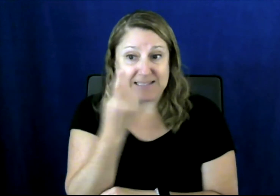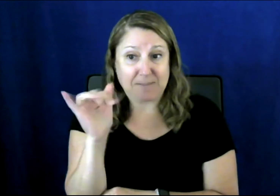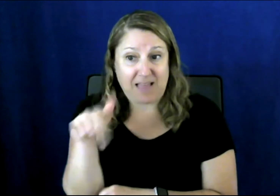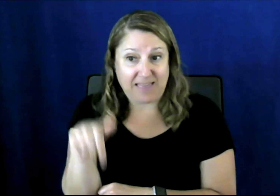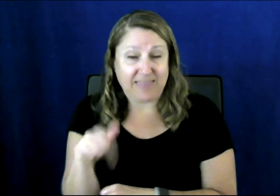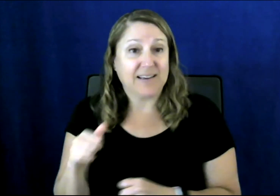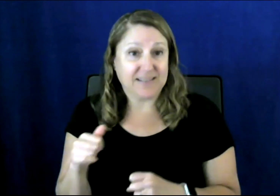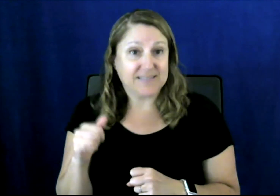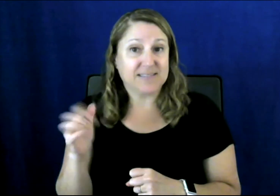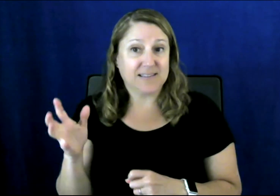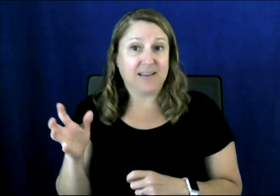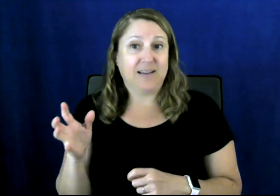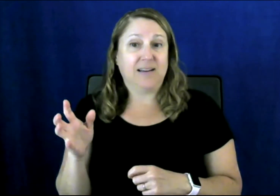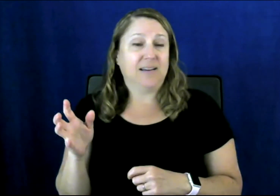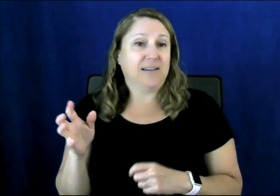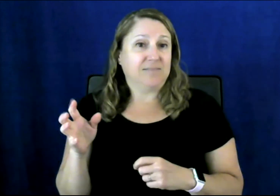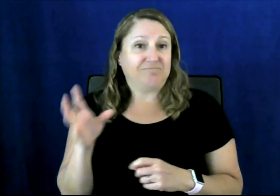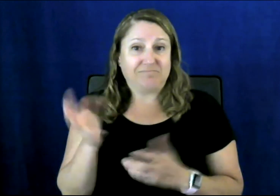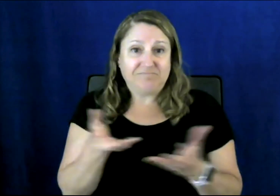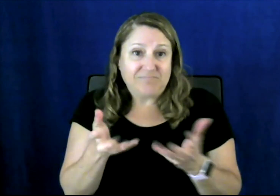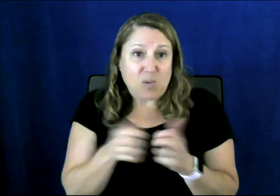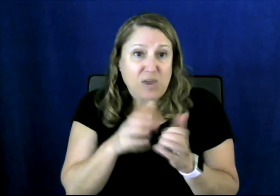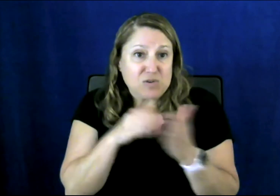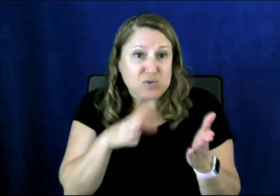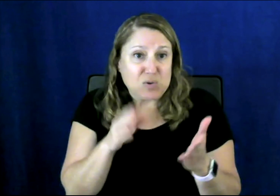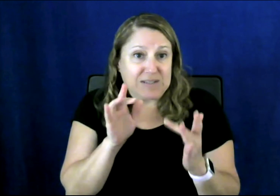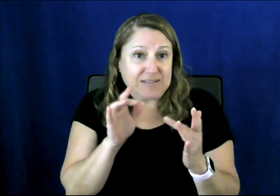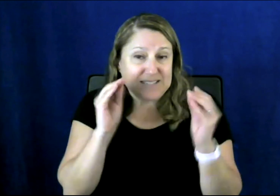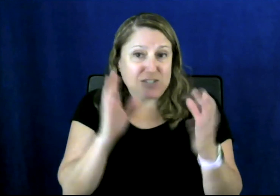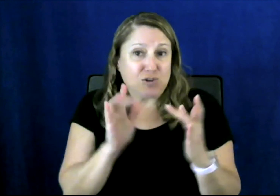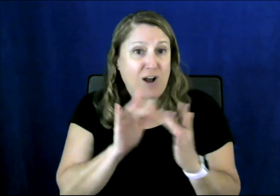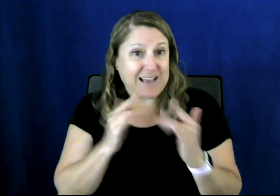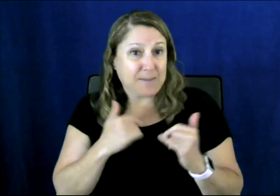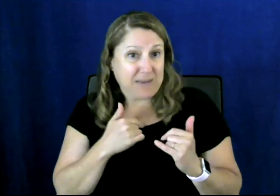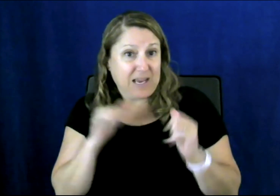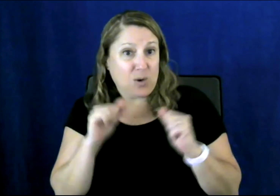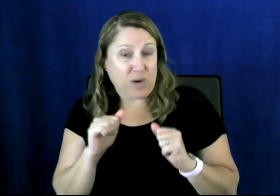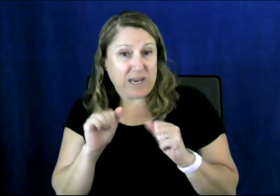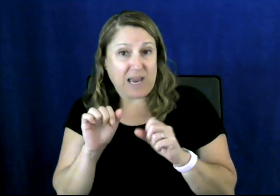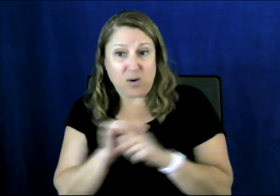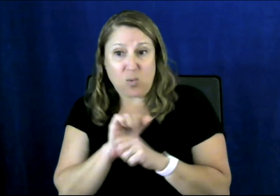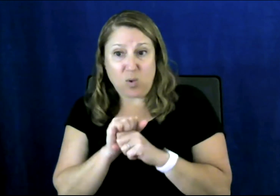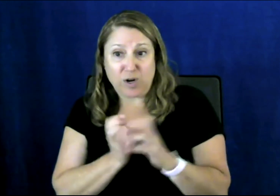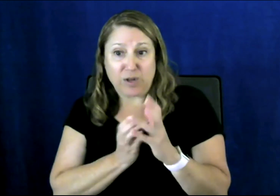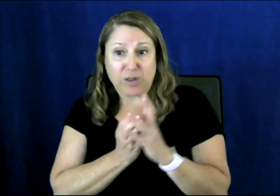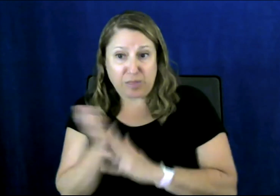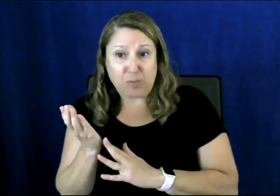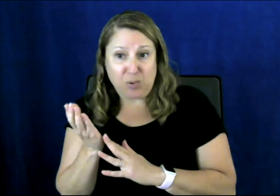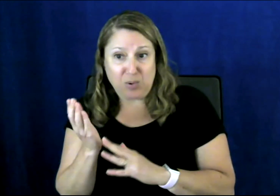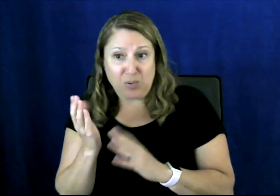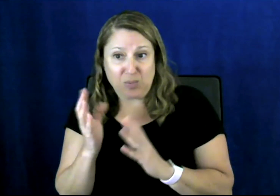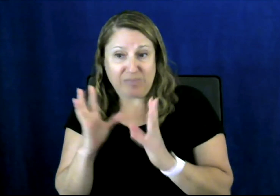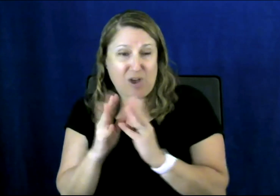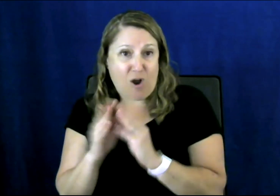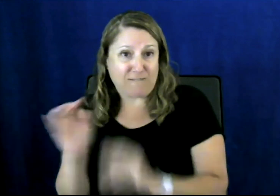something like this with a student teacher, contact me, or we could work through CTERN too. And you know, this is